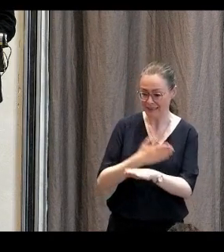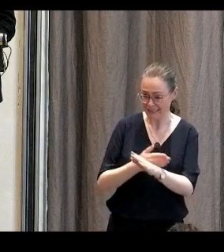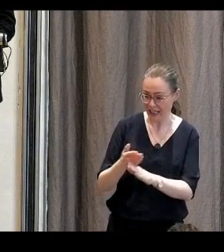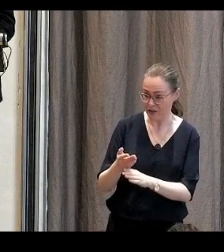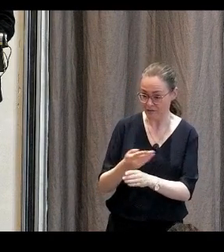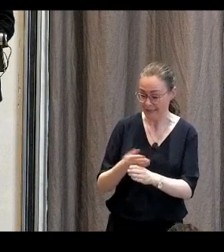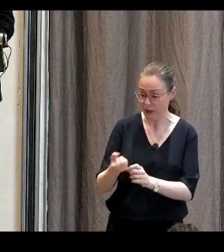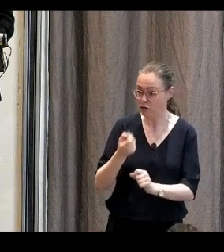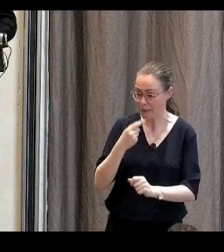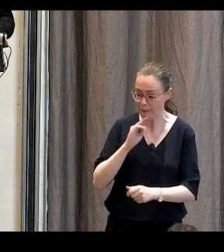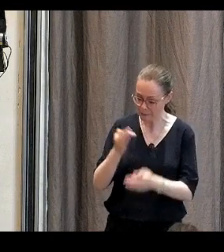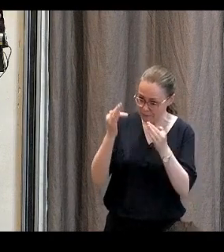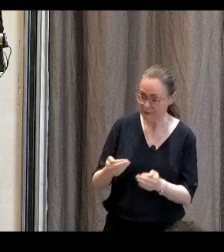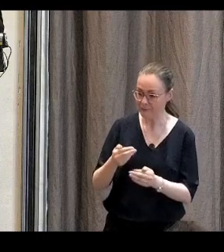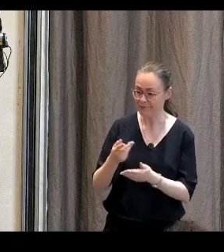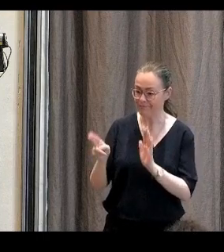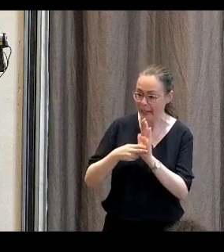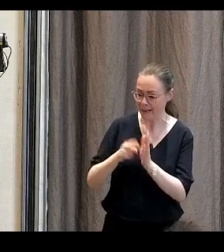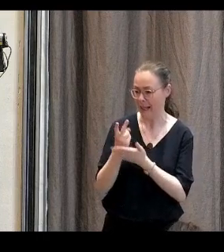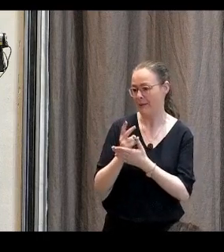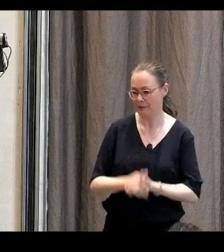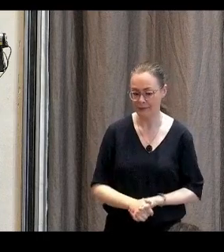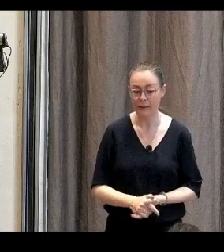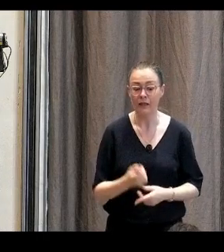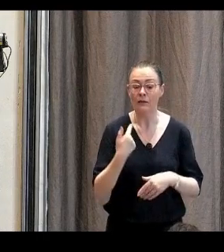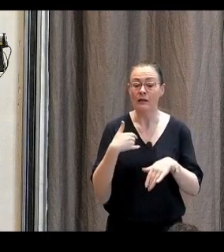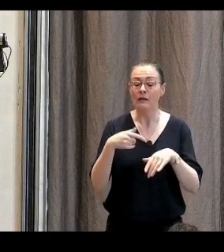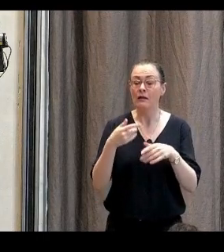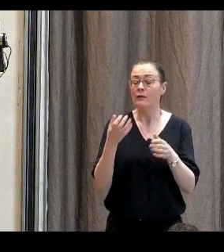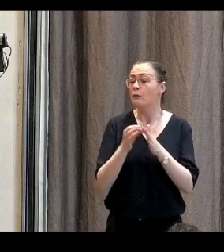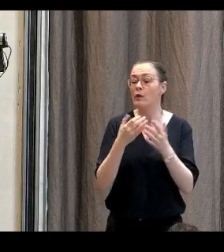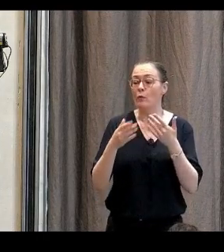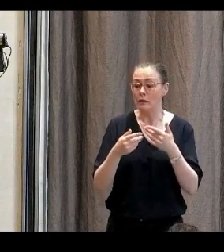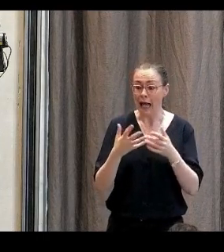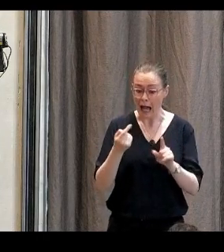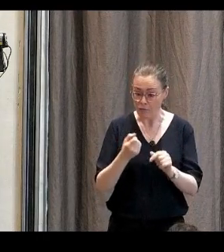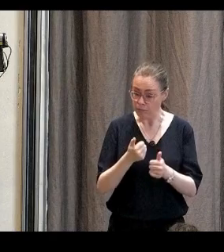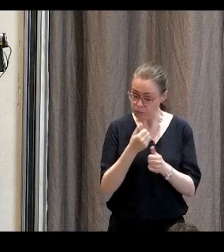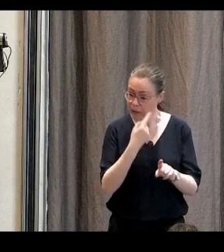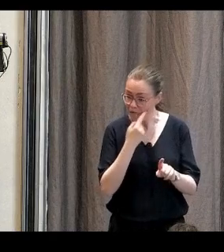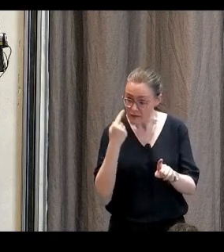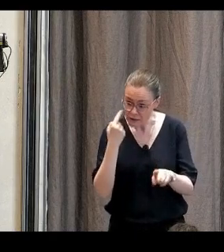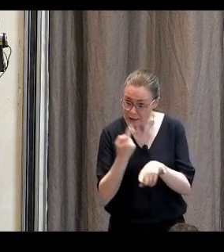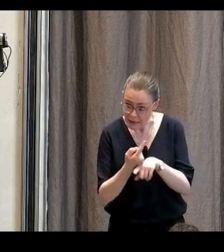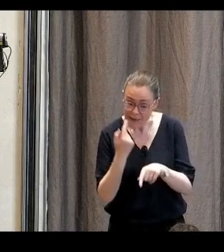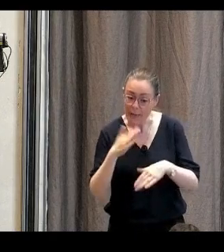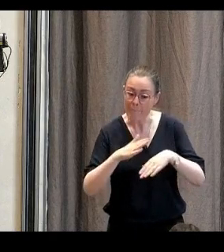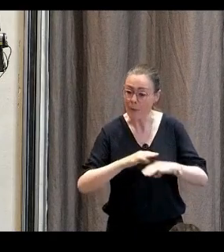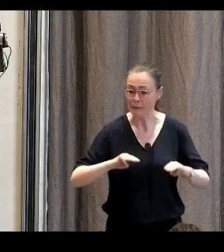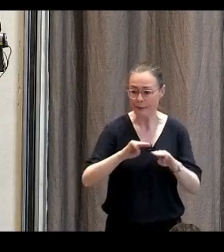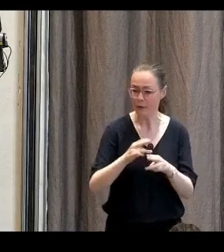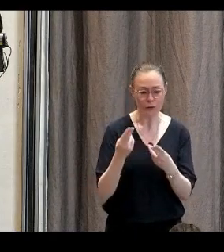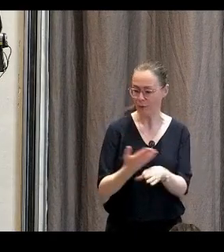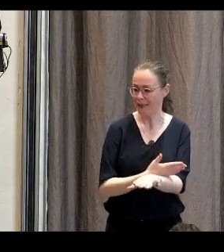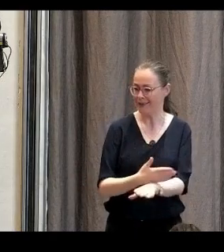treatment. So the bottom line is that this trial gave us really helpful evidence to tell us that most people don't need to